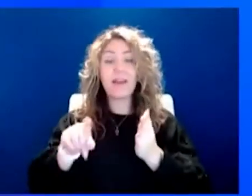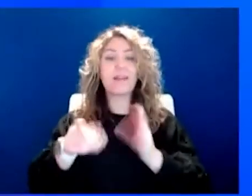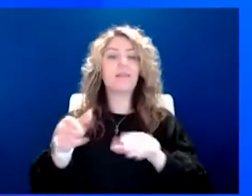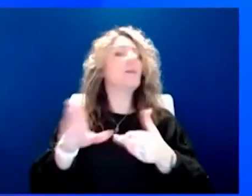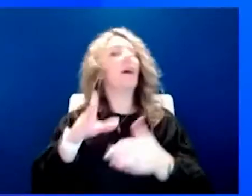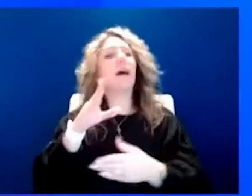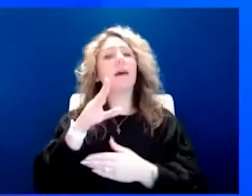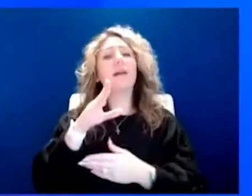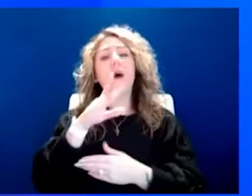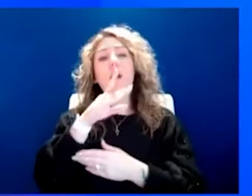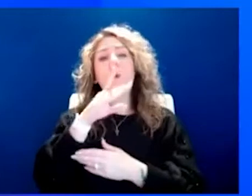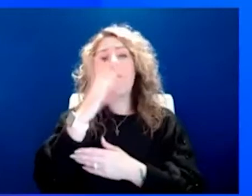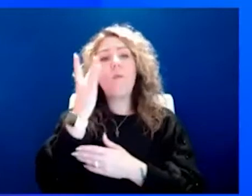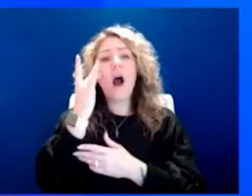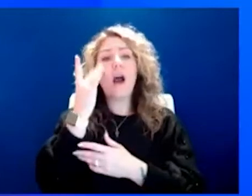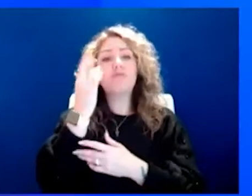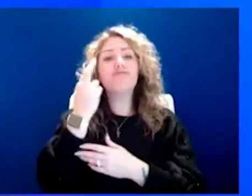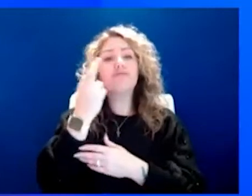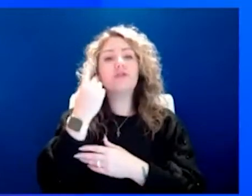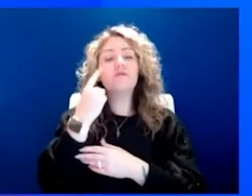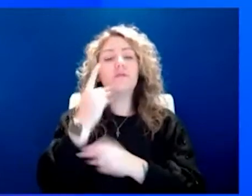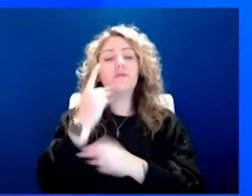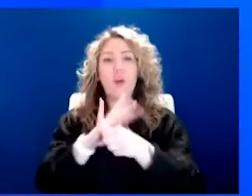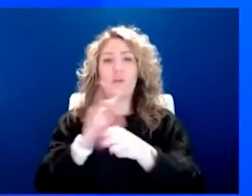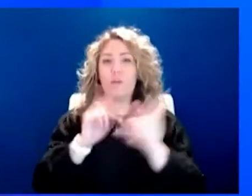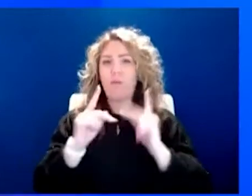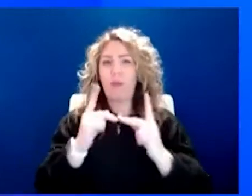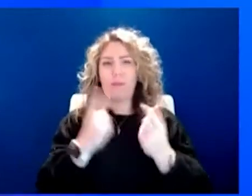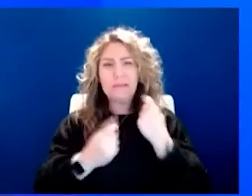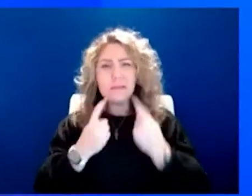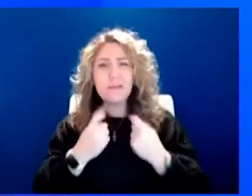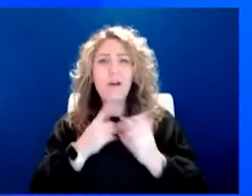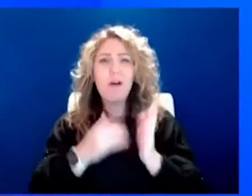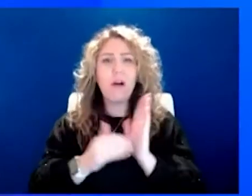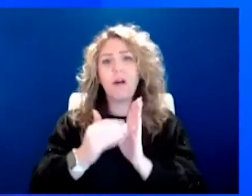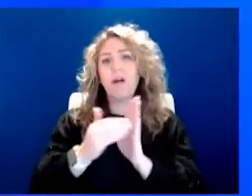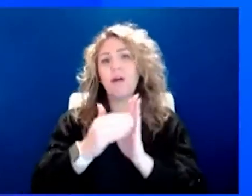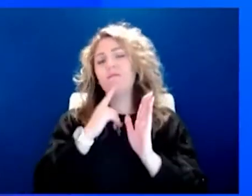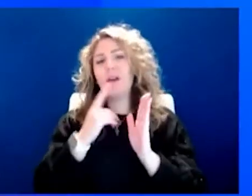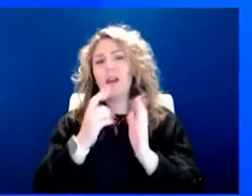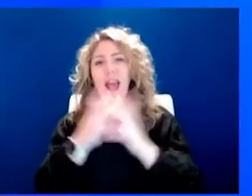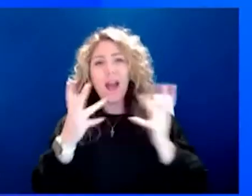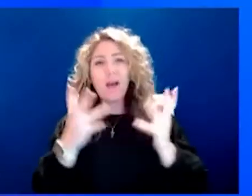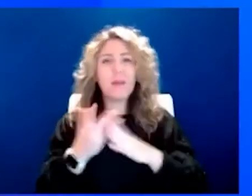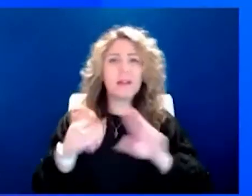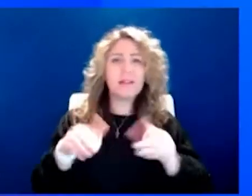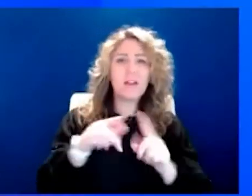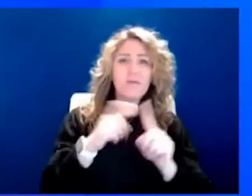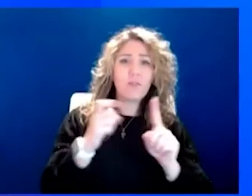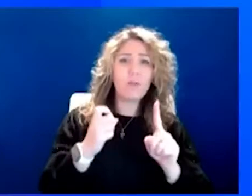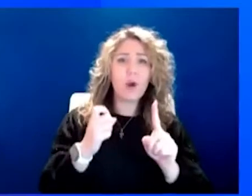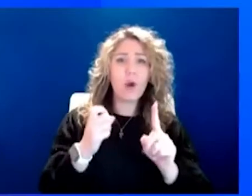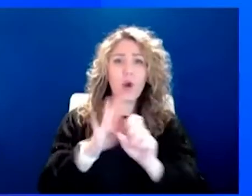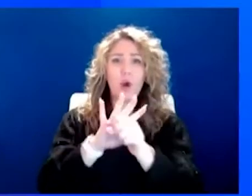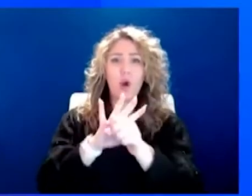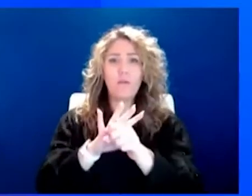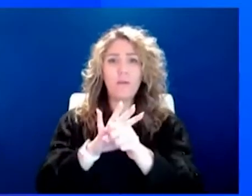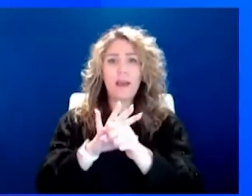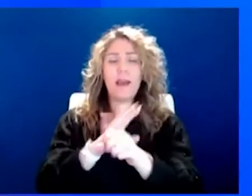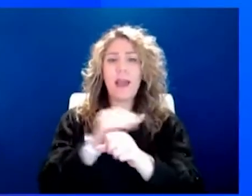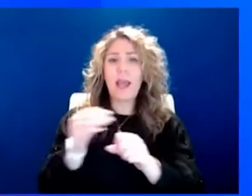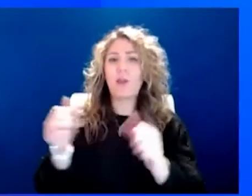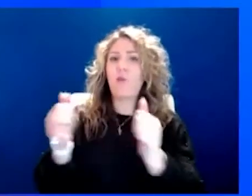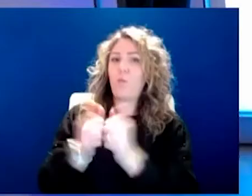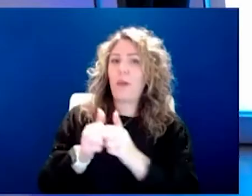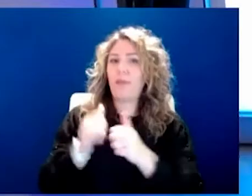And I think that's something that we get questions about quite often. How many are dying from COVID and how many are dying with COVID, which do mean different